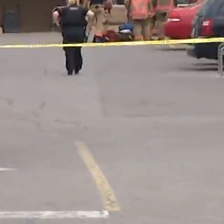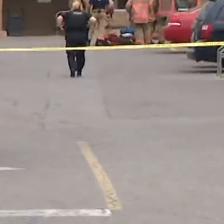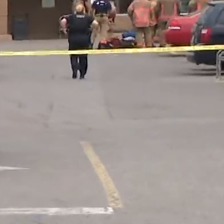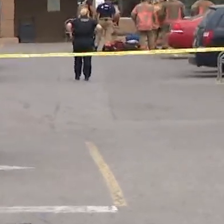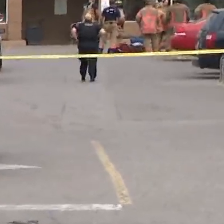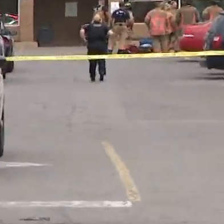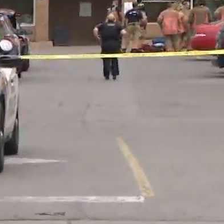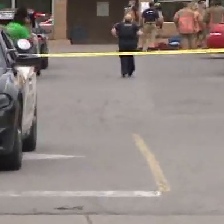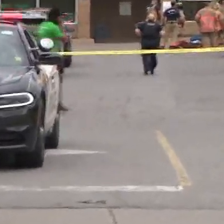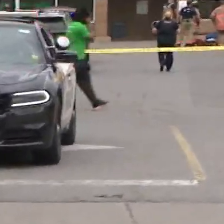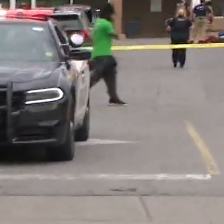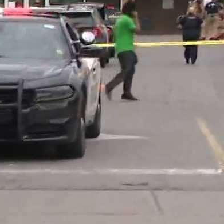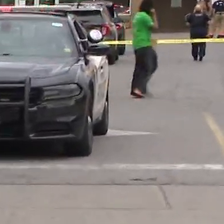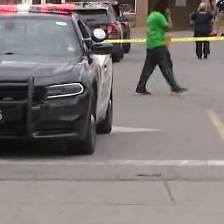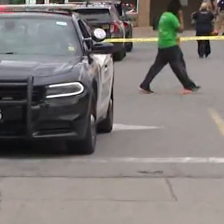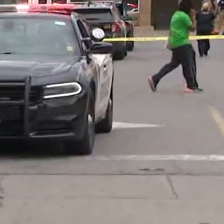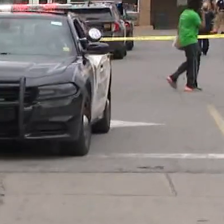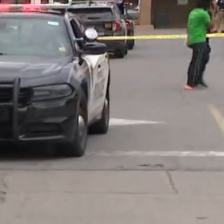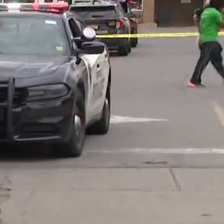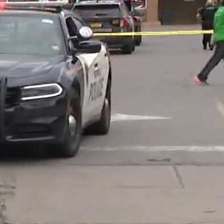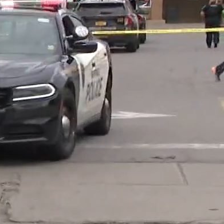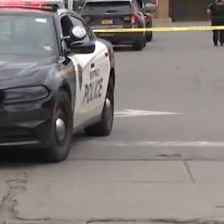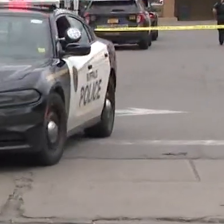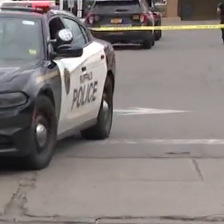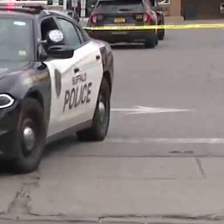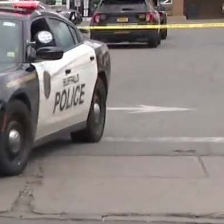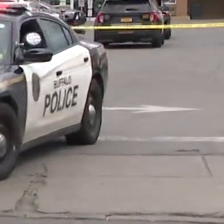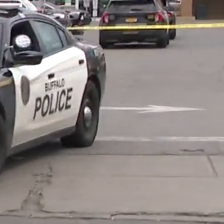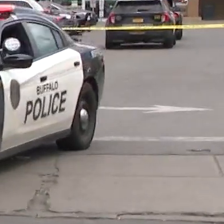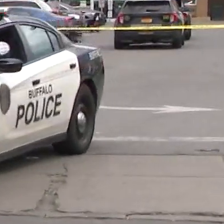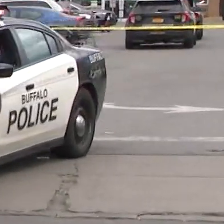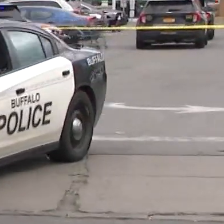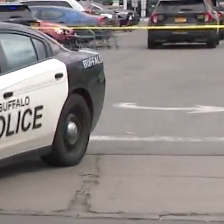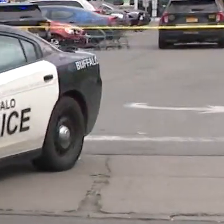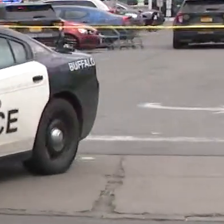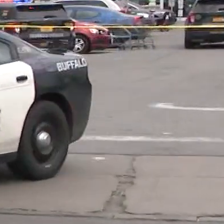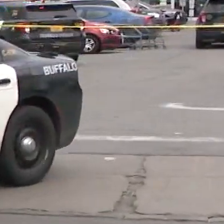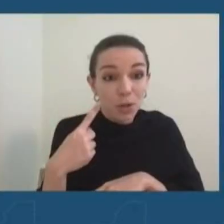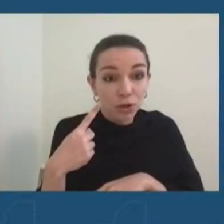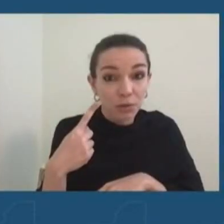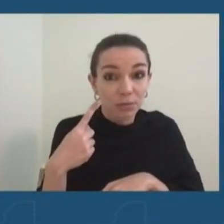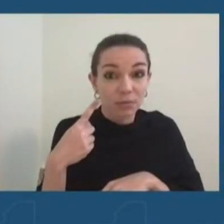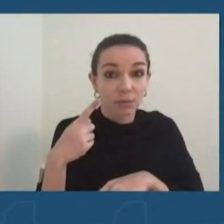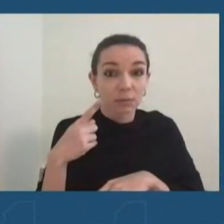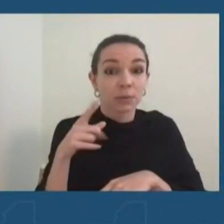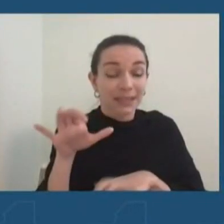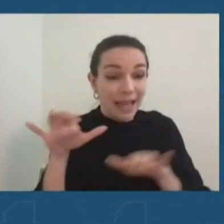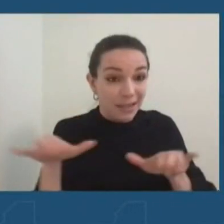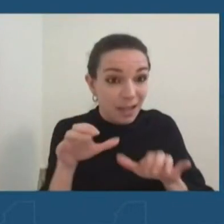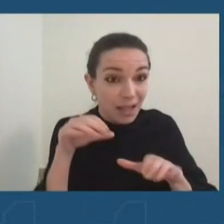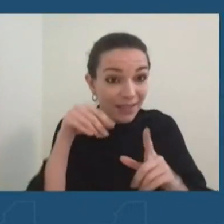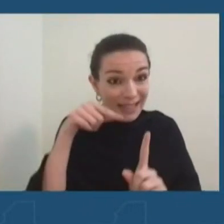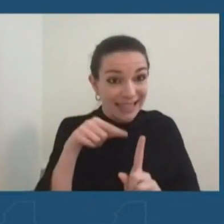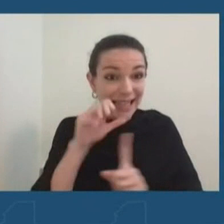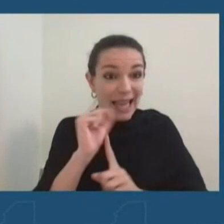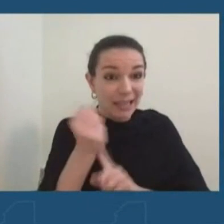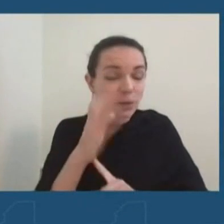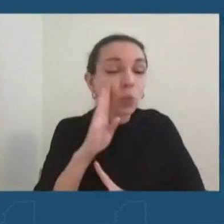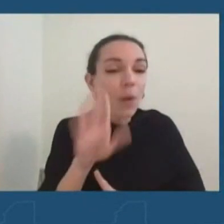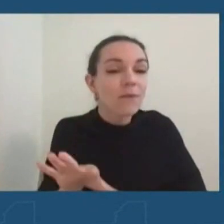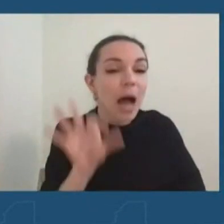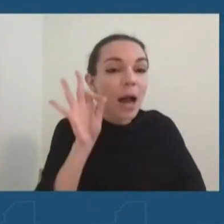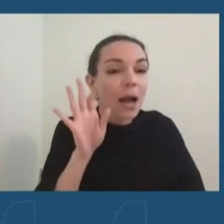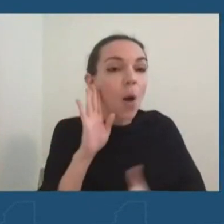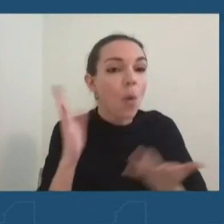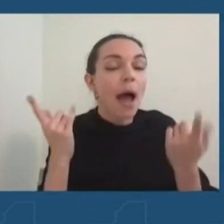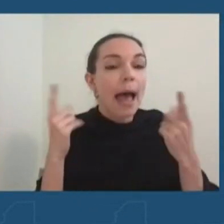weapon legally under state law, which he allegedly used here in Buffalo. So we're going to find out what happened there, but I will